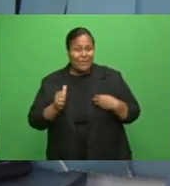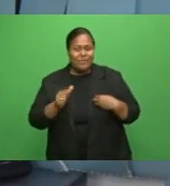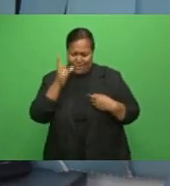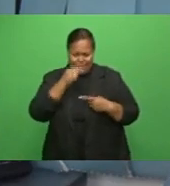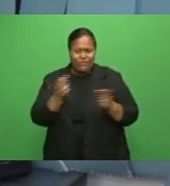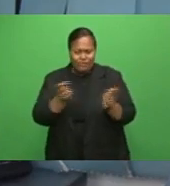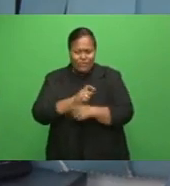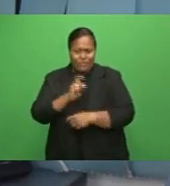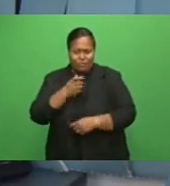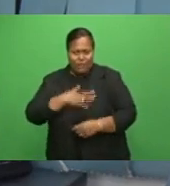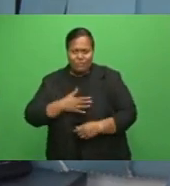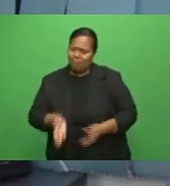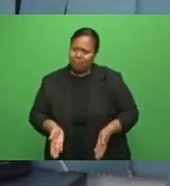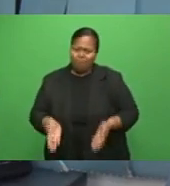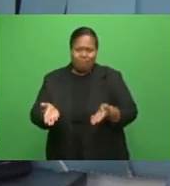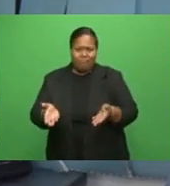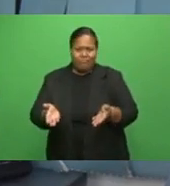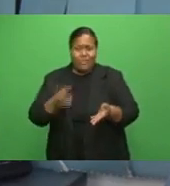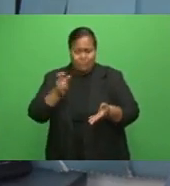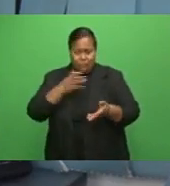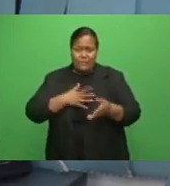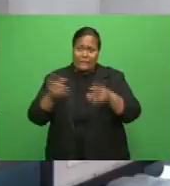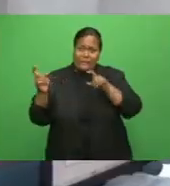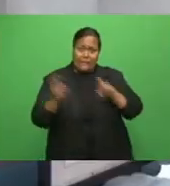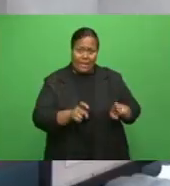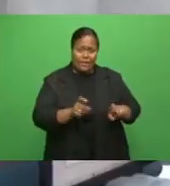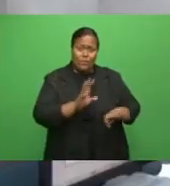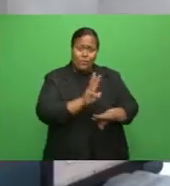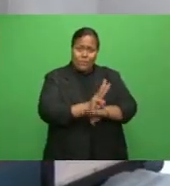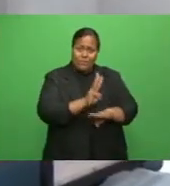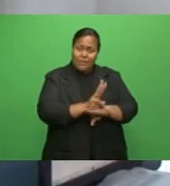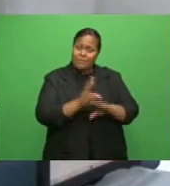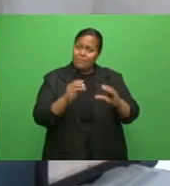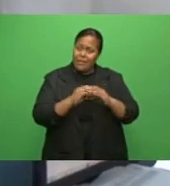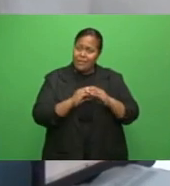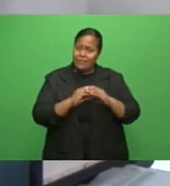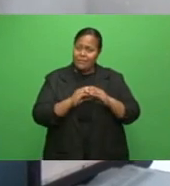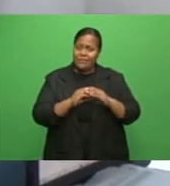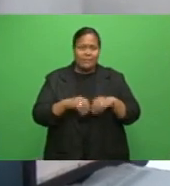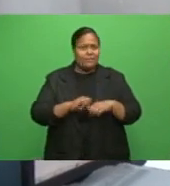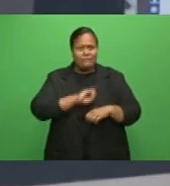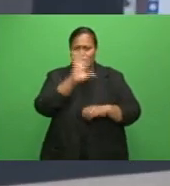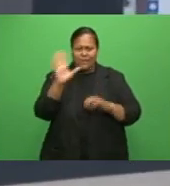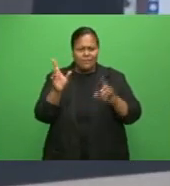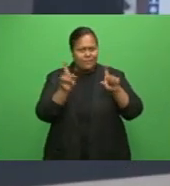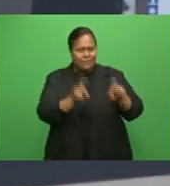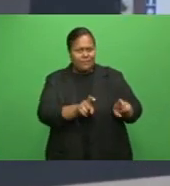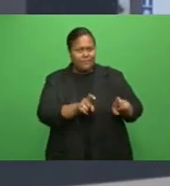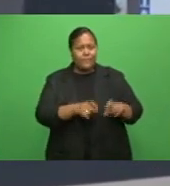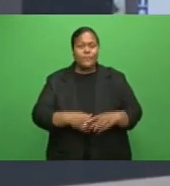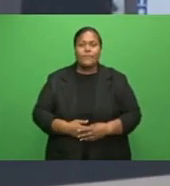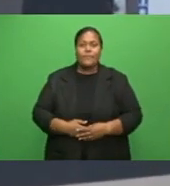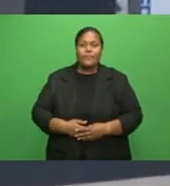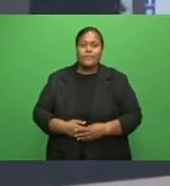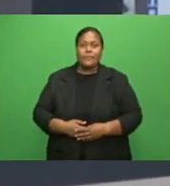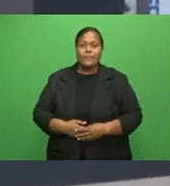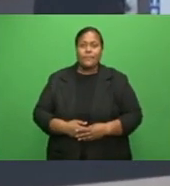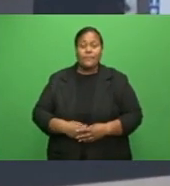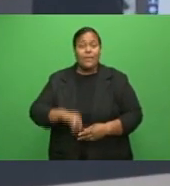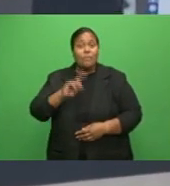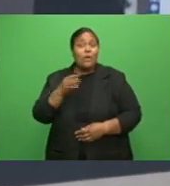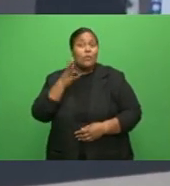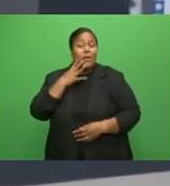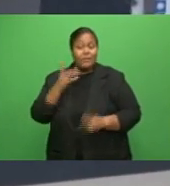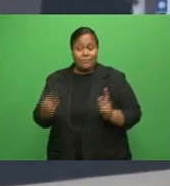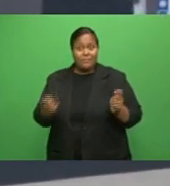If they want to remain with the current, banks, they can. But when the transition is